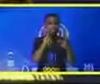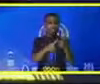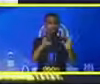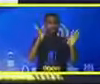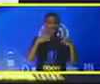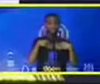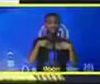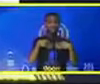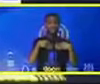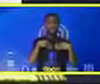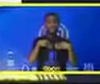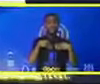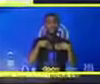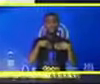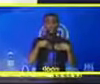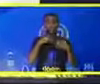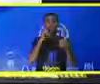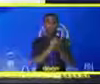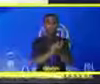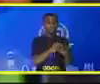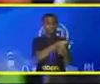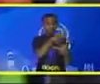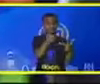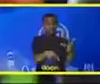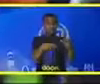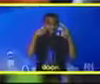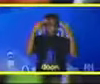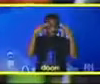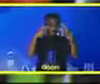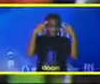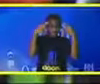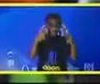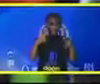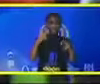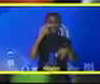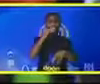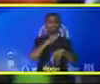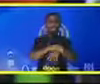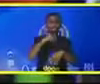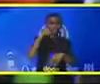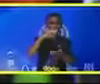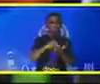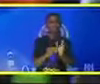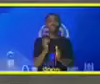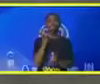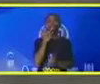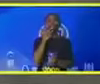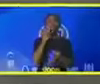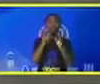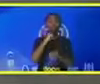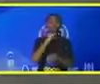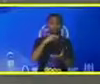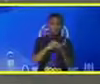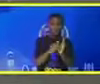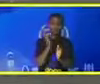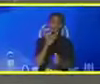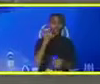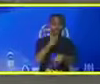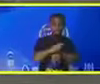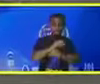acceptance. If this tripartite manifestations of favor does not happen, it is not favor working in your life. Let me repeat it